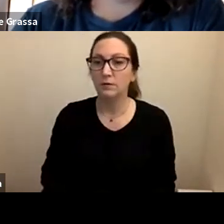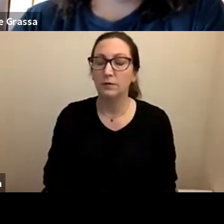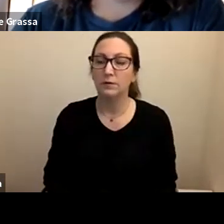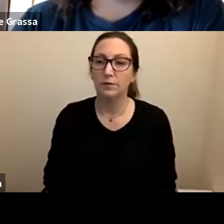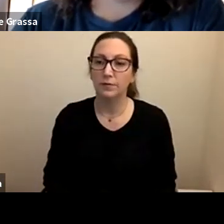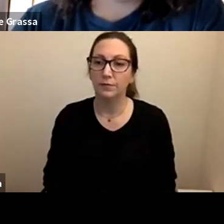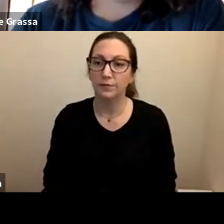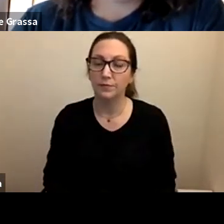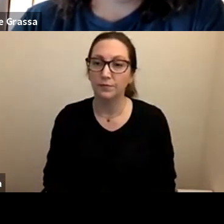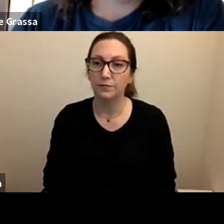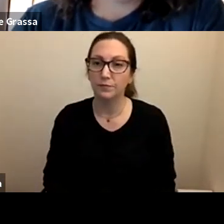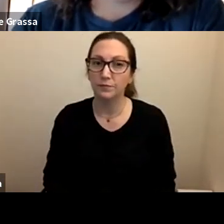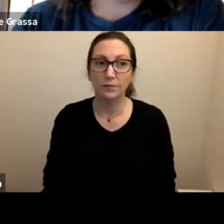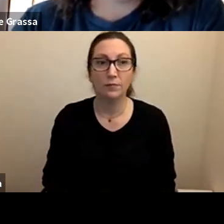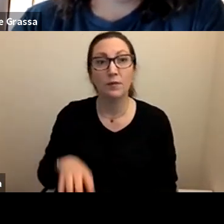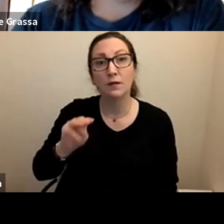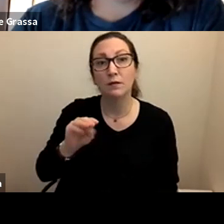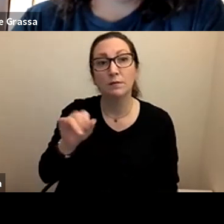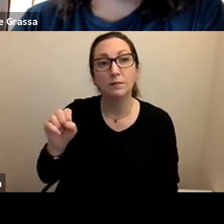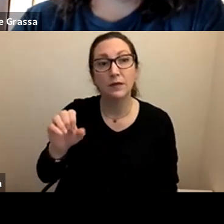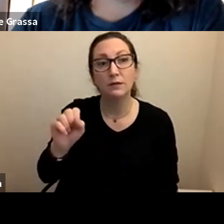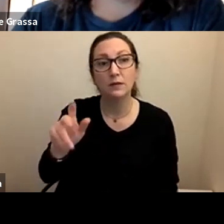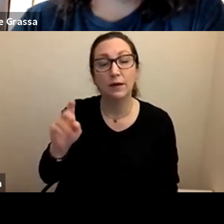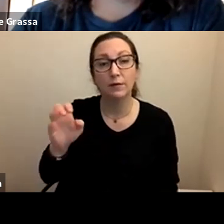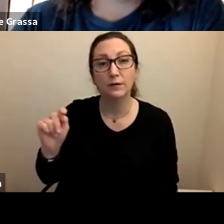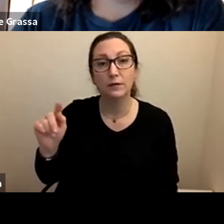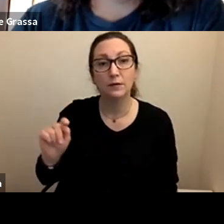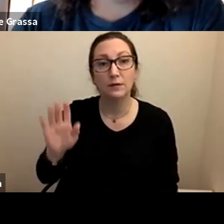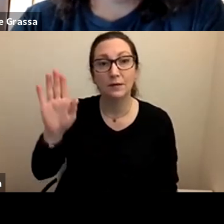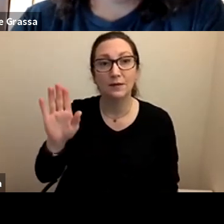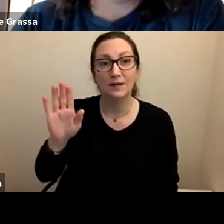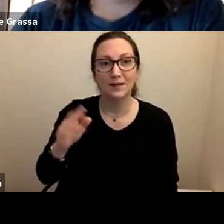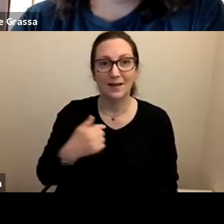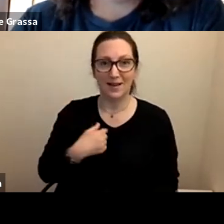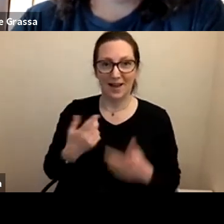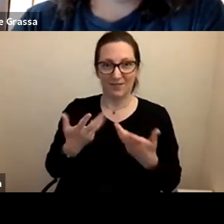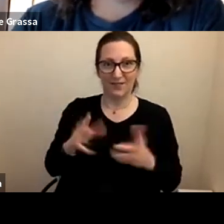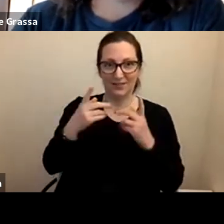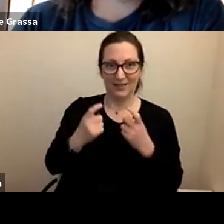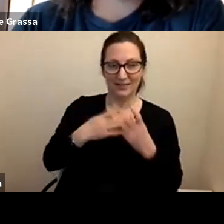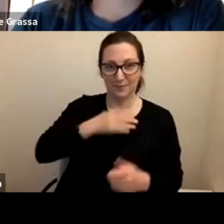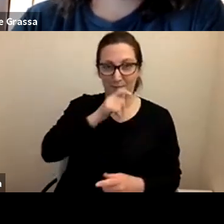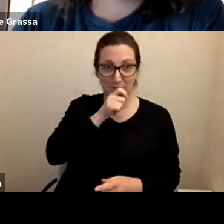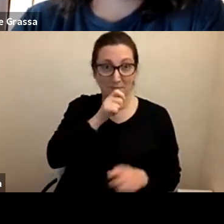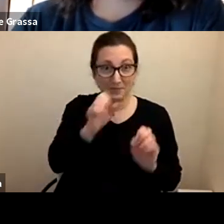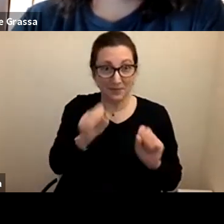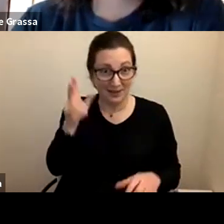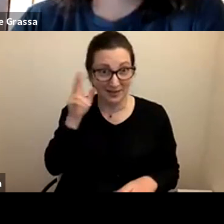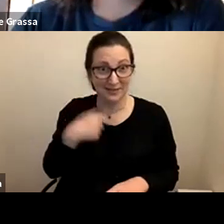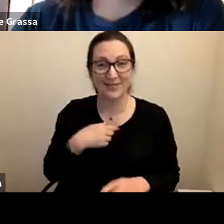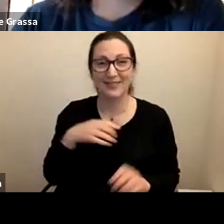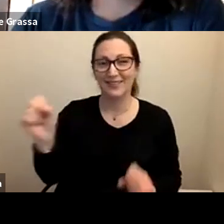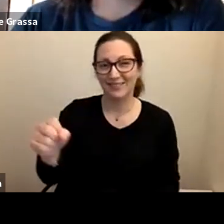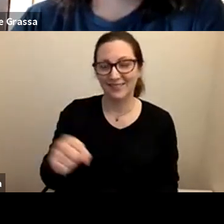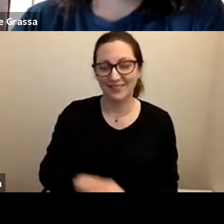So with that, Ms. Skerritt, I think you had your hand up. I tested my microphone. Is it working now? It is.